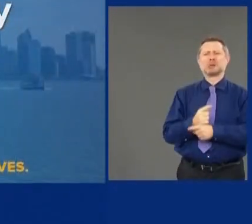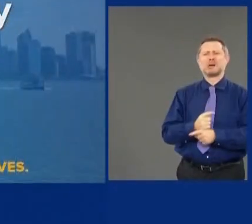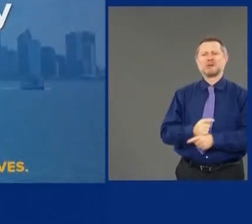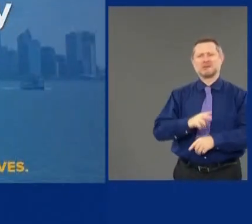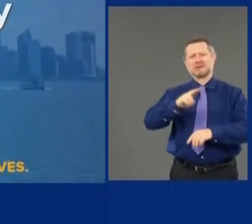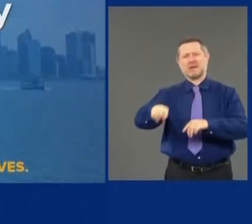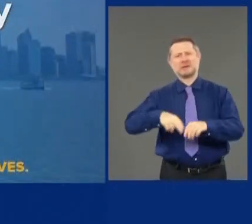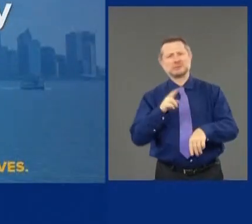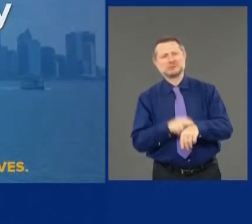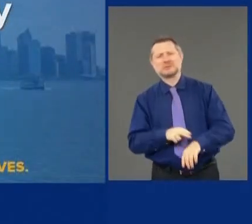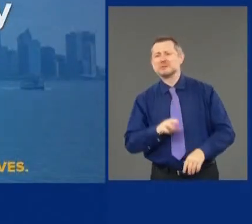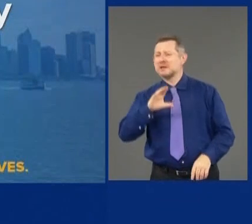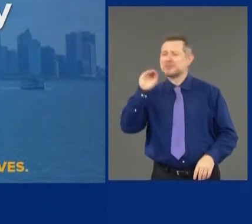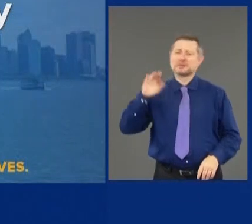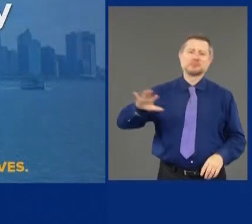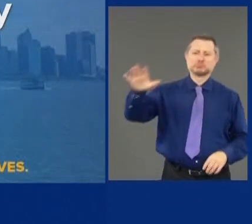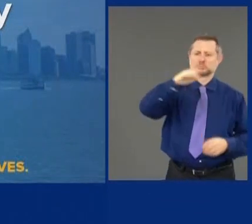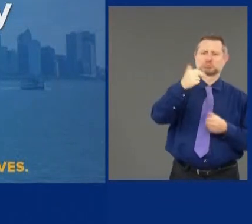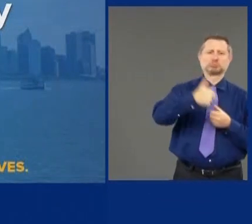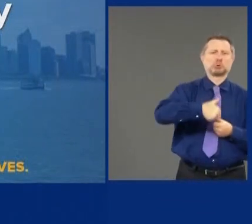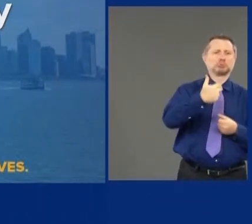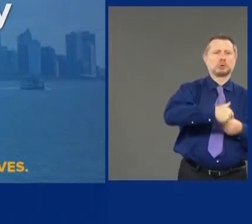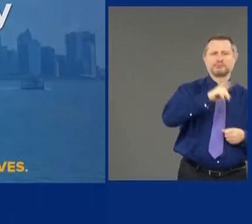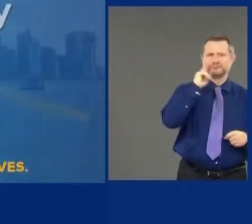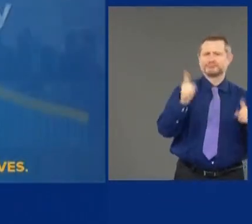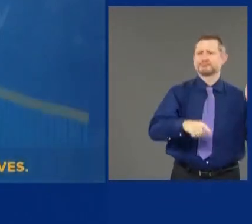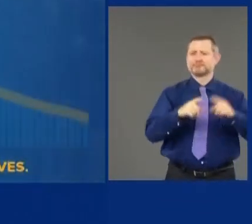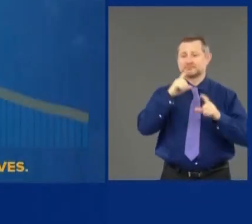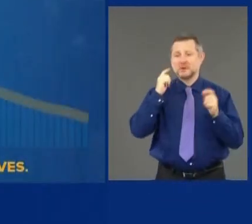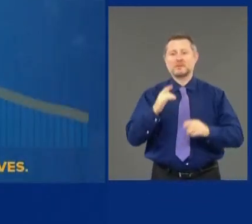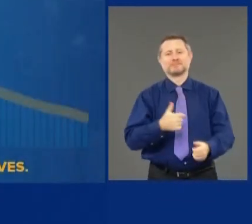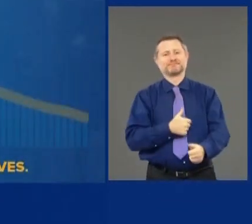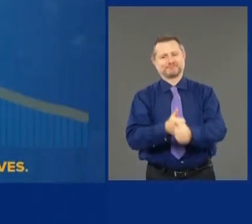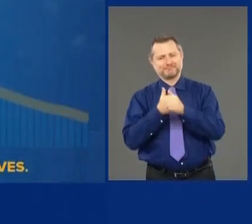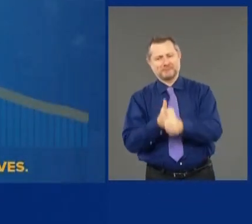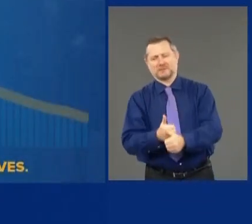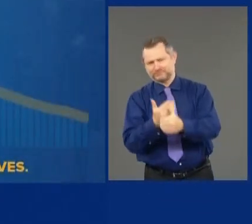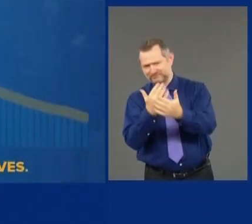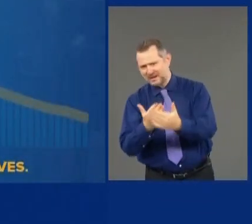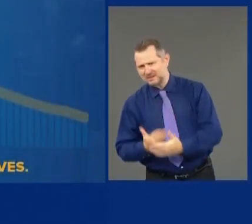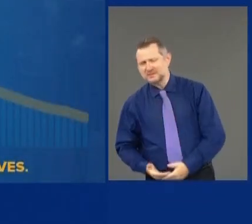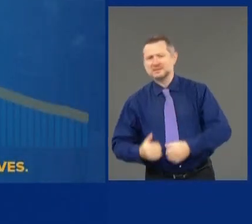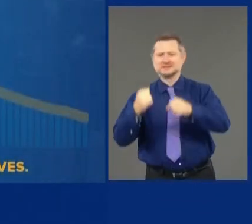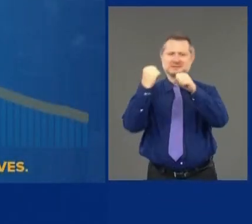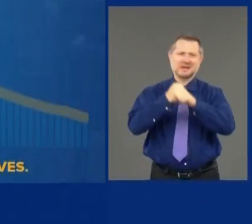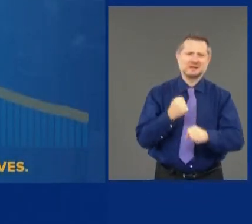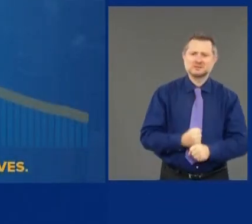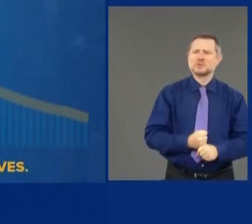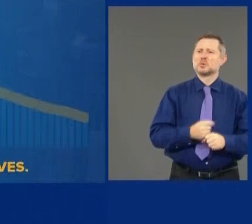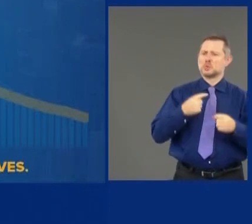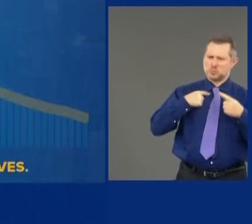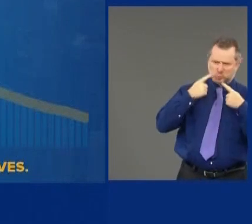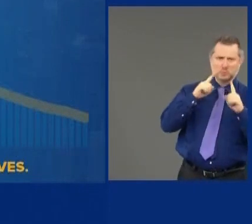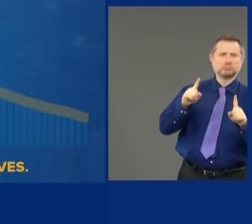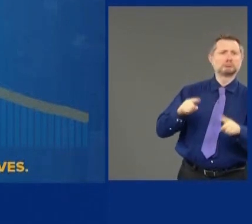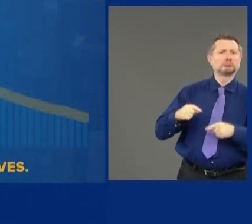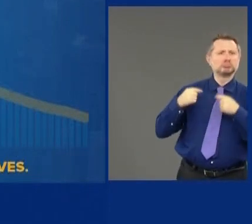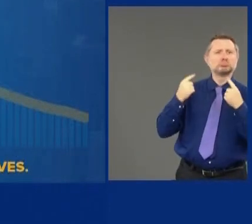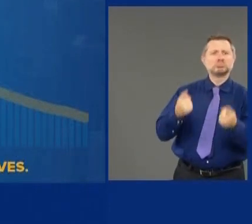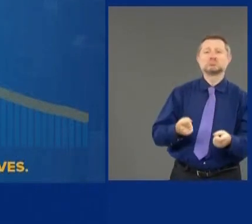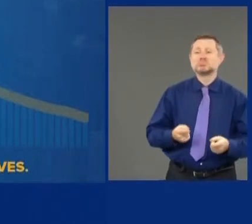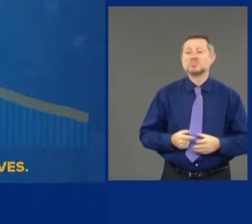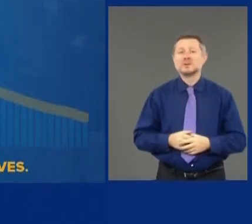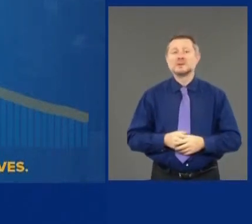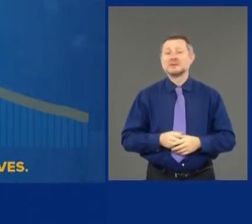with us. We've been following the facts and following the data, and it's working. We did the impossible.